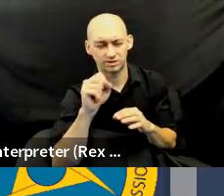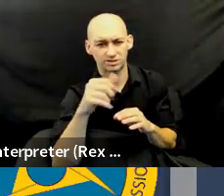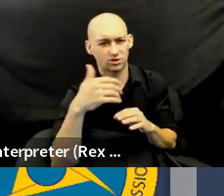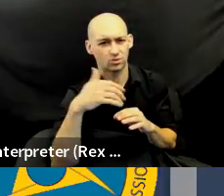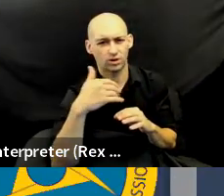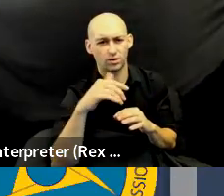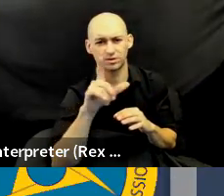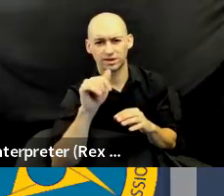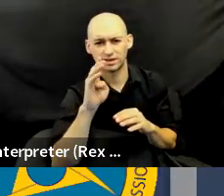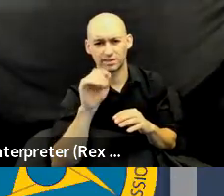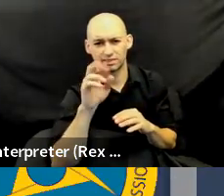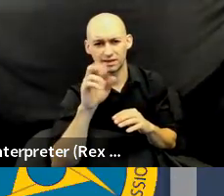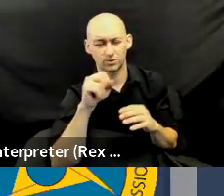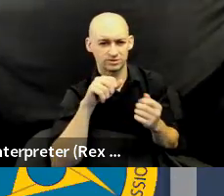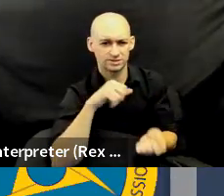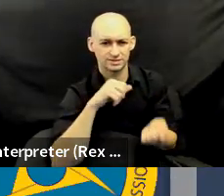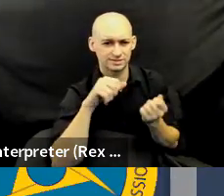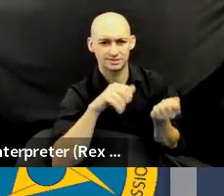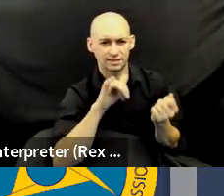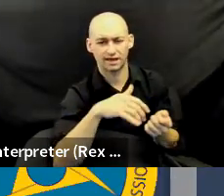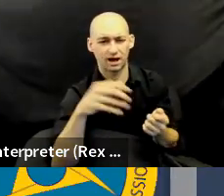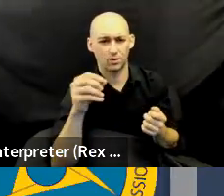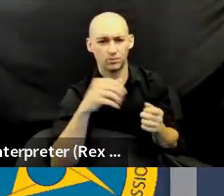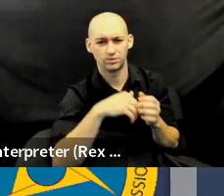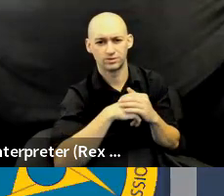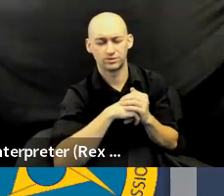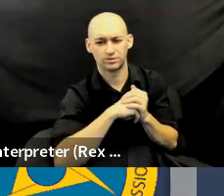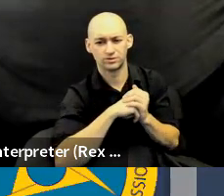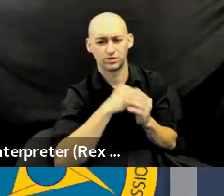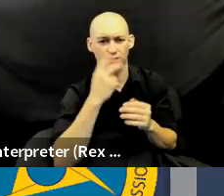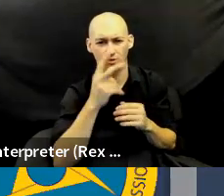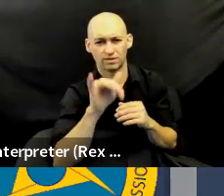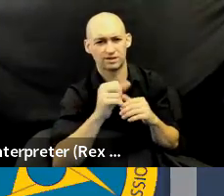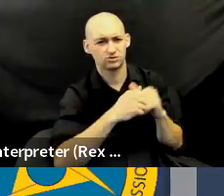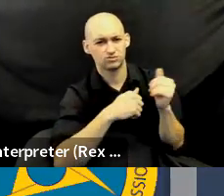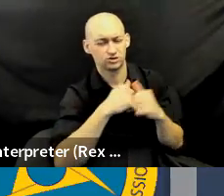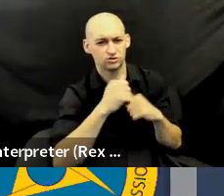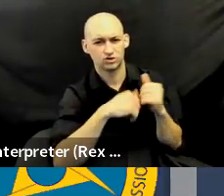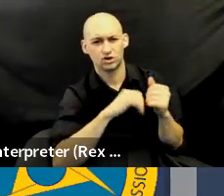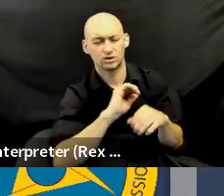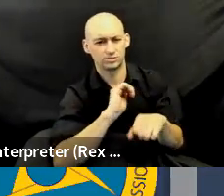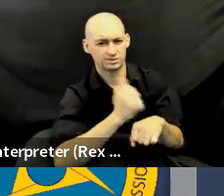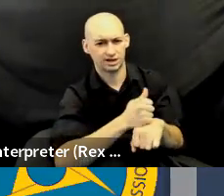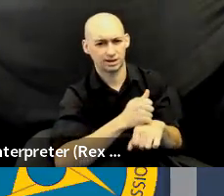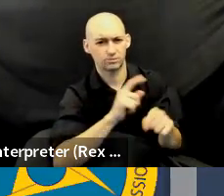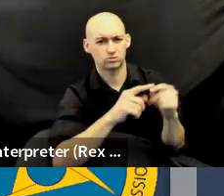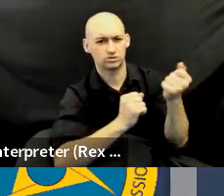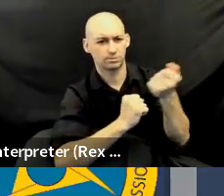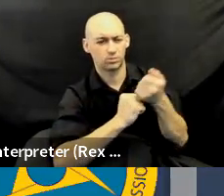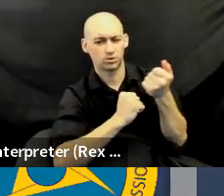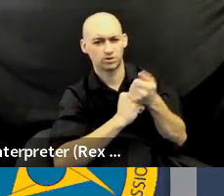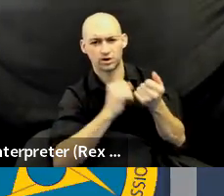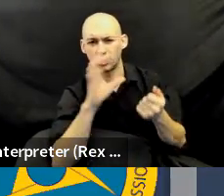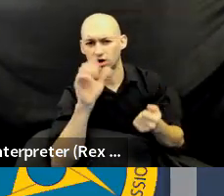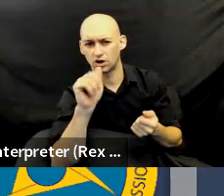to move that out, right? Right, Joe? Yeah. And I'm looking at all that structure that was put up to support the freeway, and I figured those carpenters